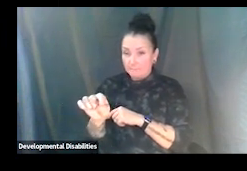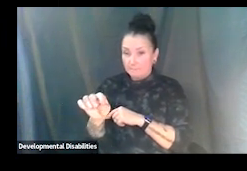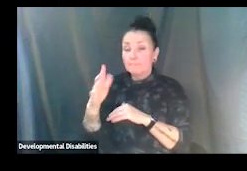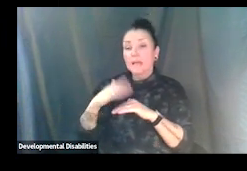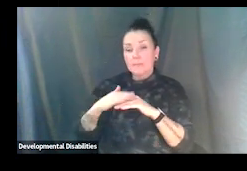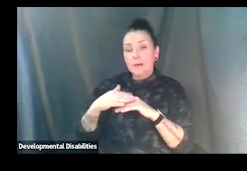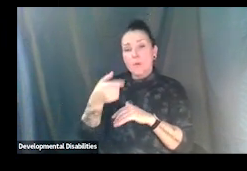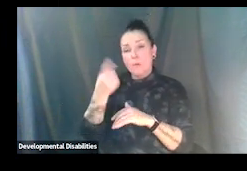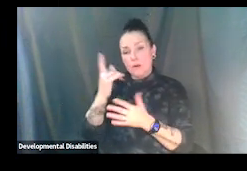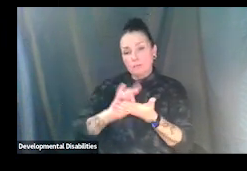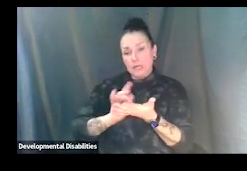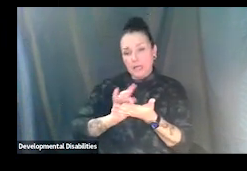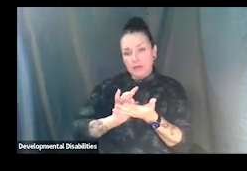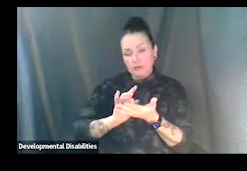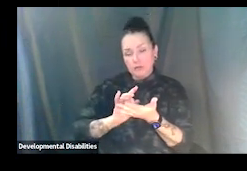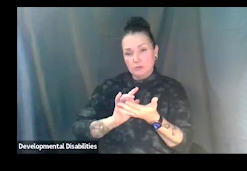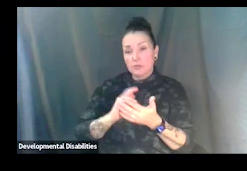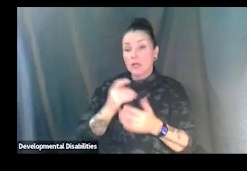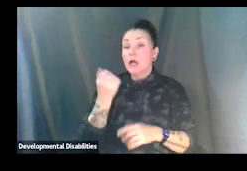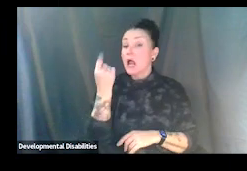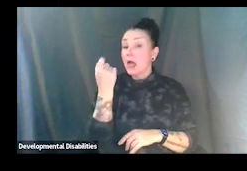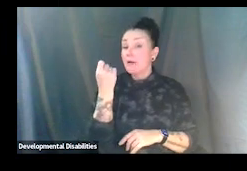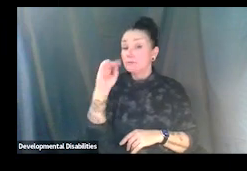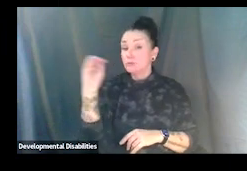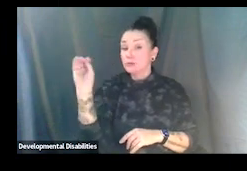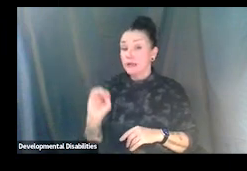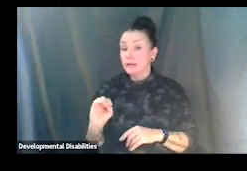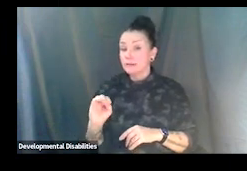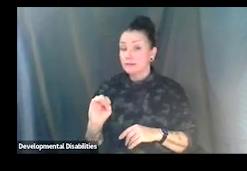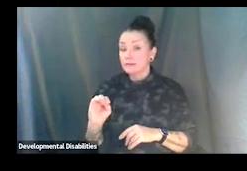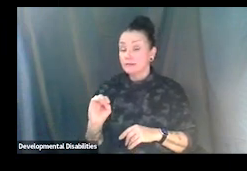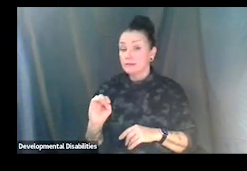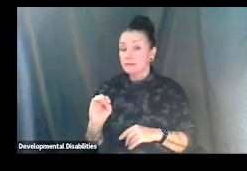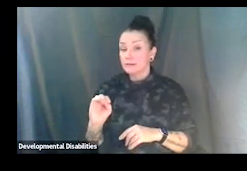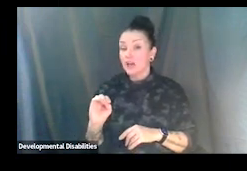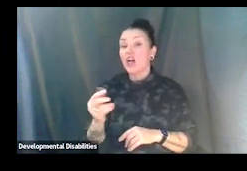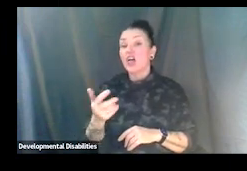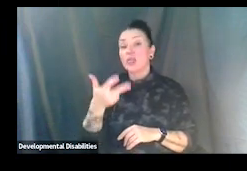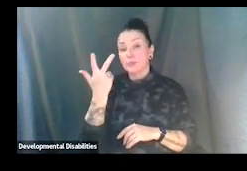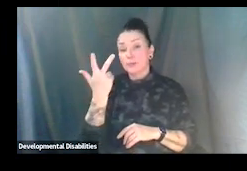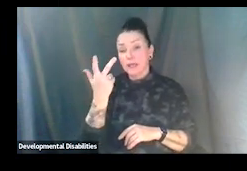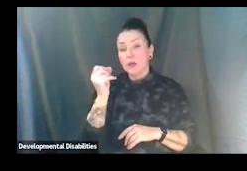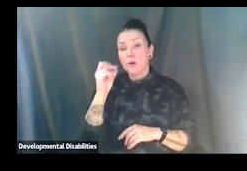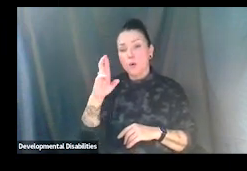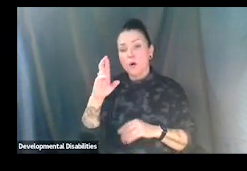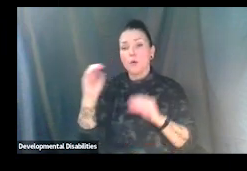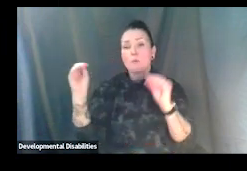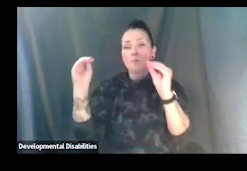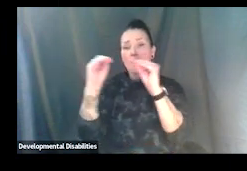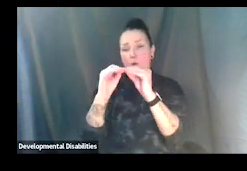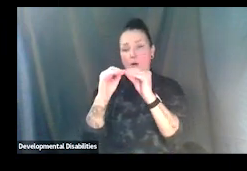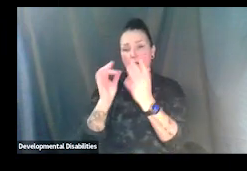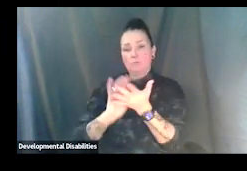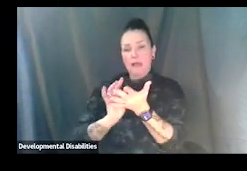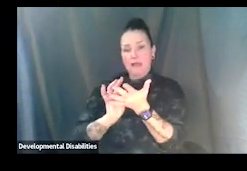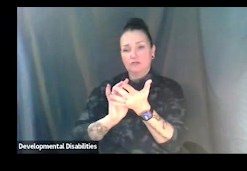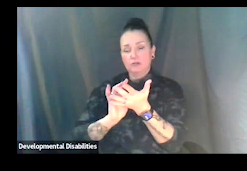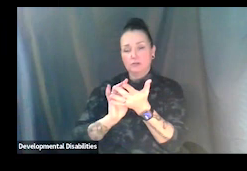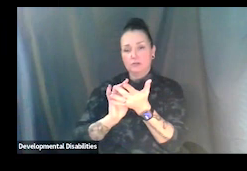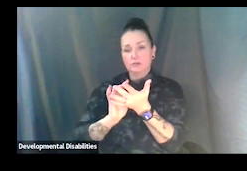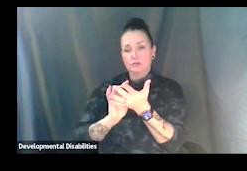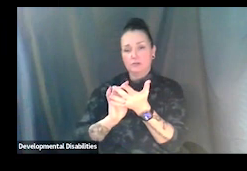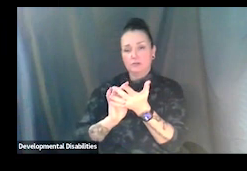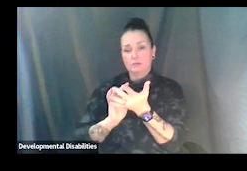psychiatric medicine, and 11% were taking at least were taking 3 or more medicines. And this was published, I